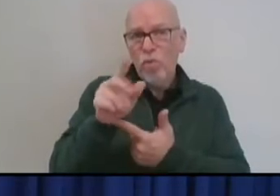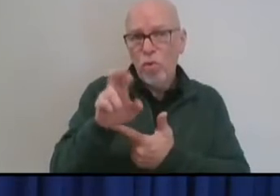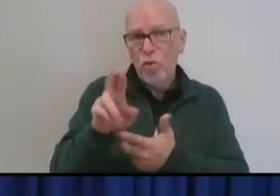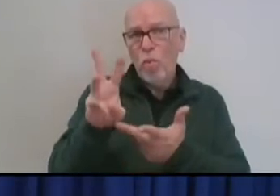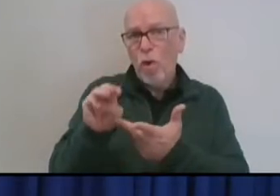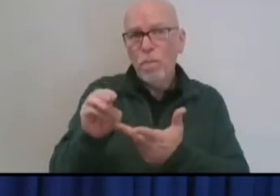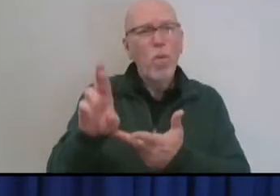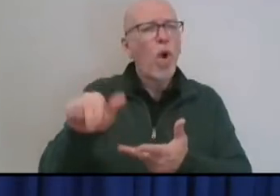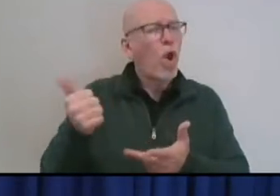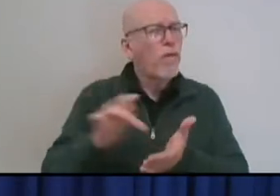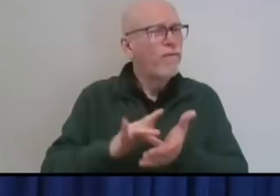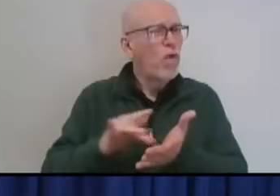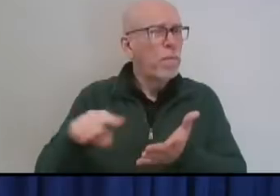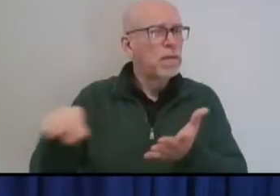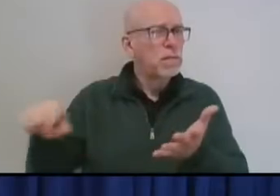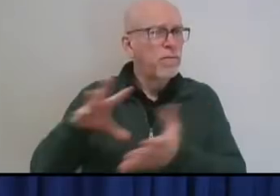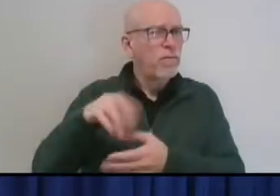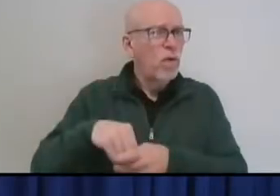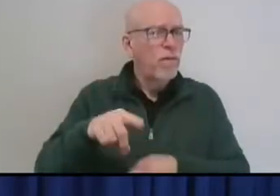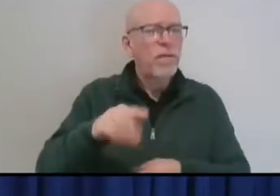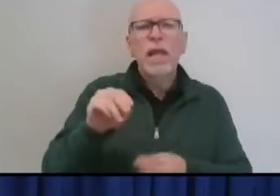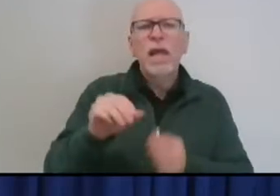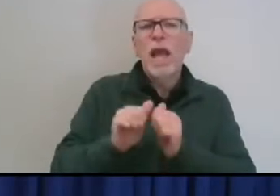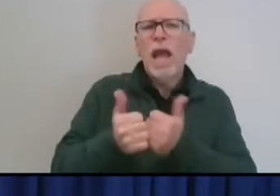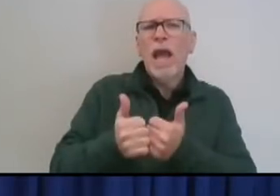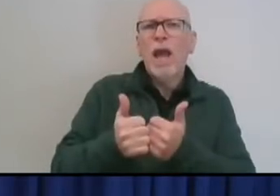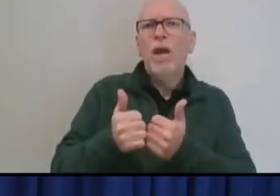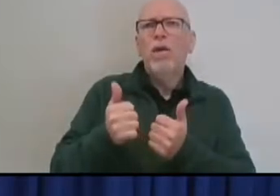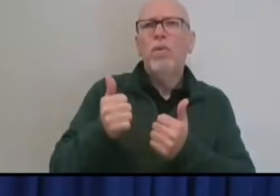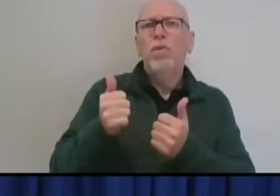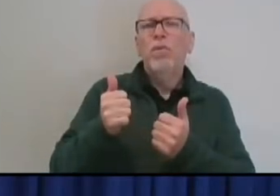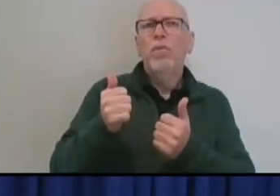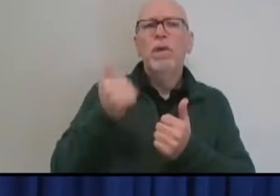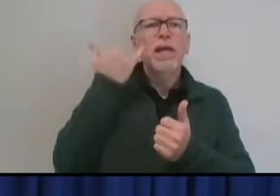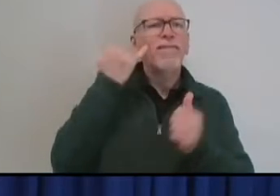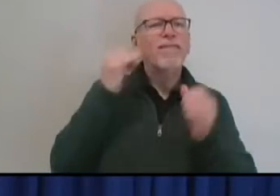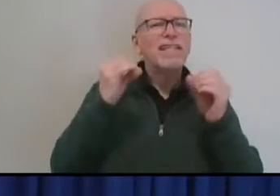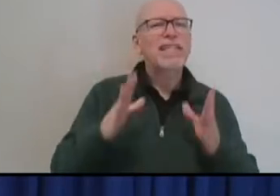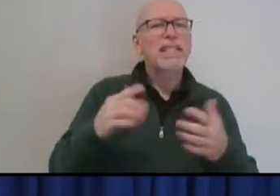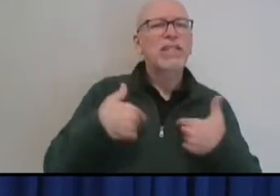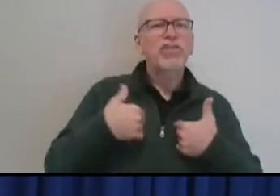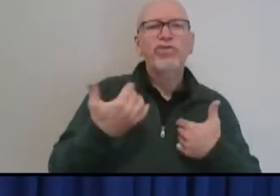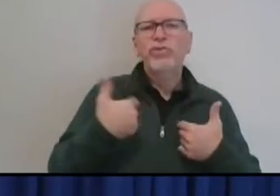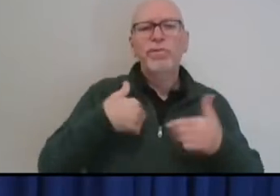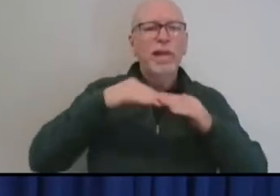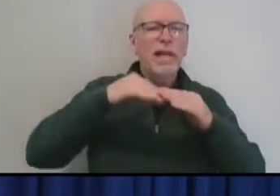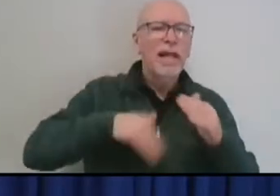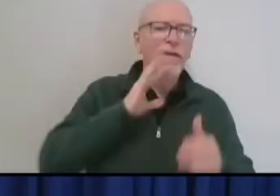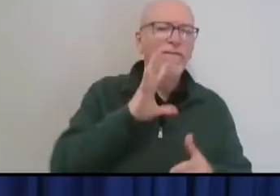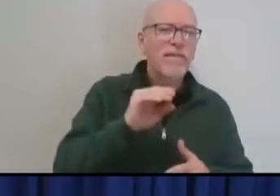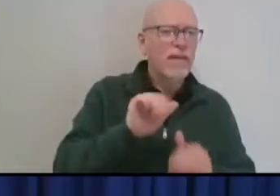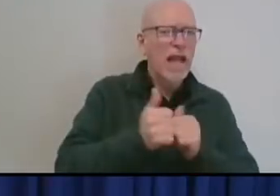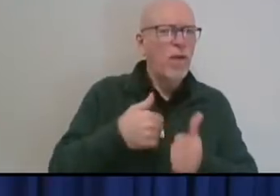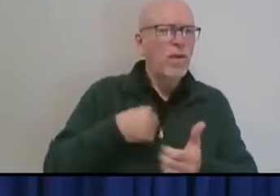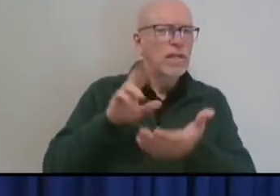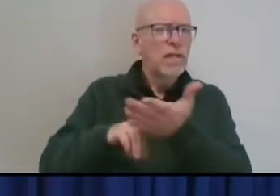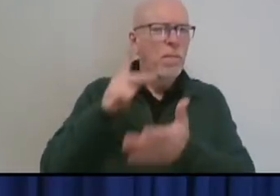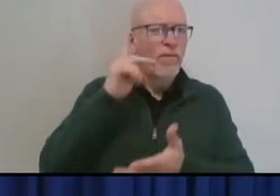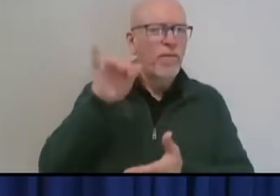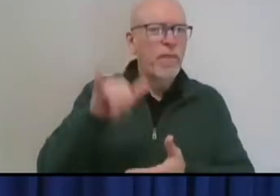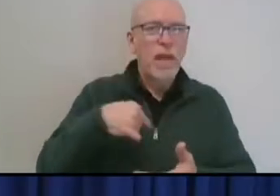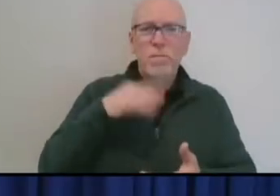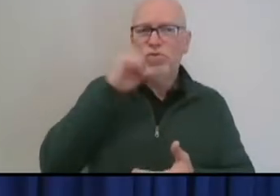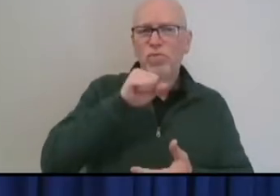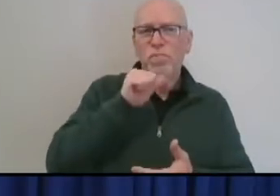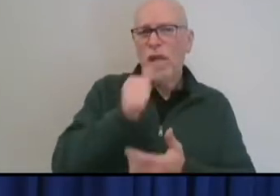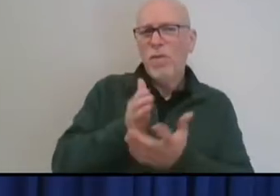other pharmacies involved? And then how would, a teacher who's younger than 50 sign up for that? I'm assuming it's not